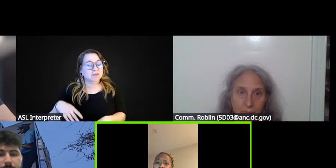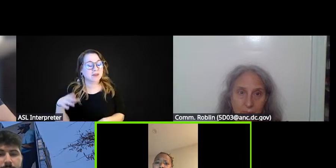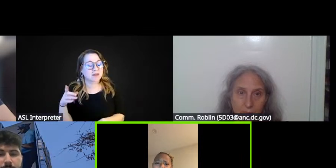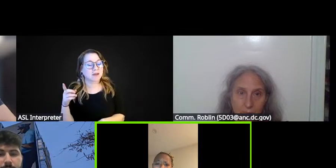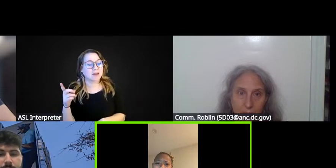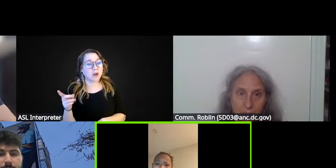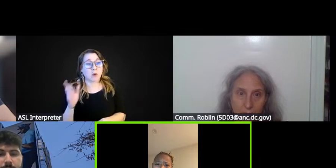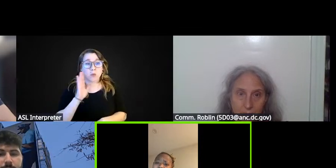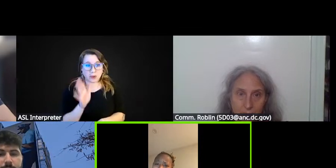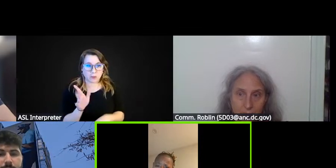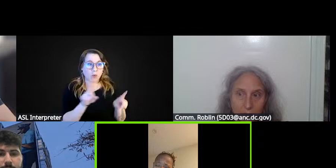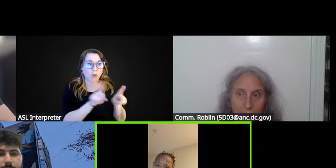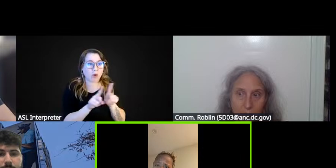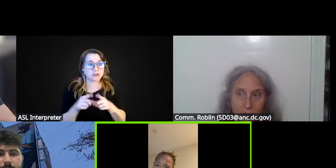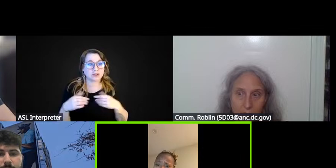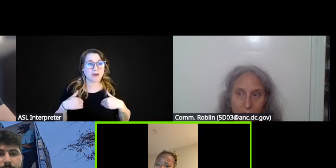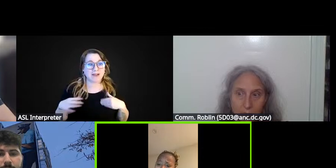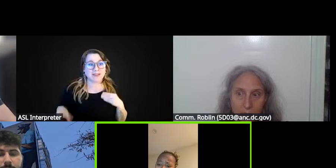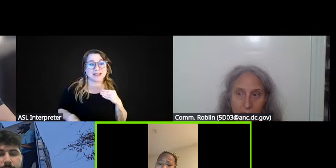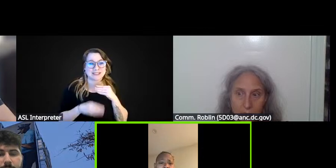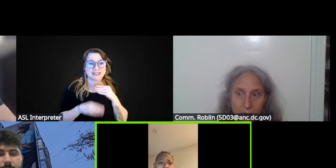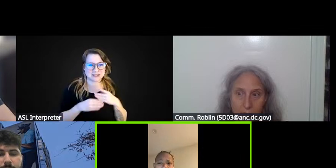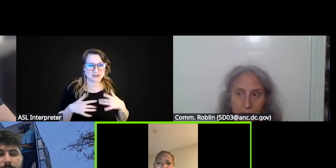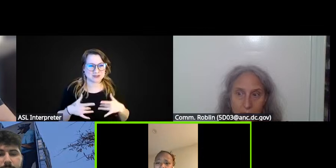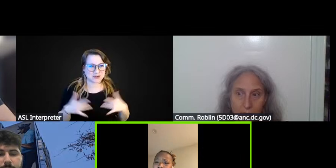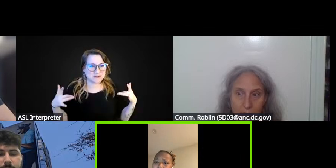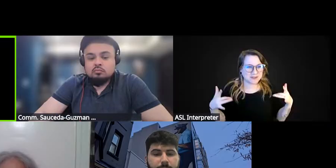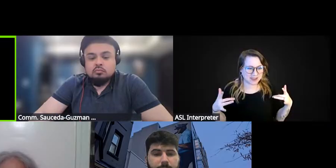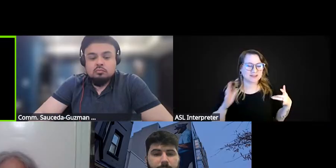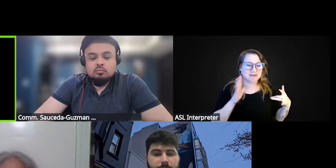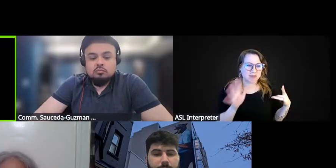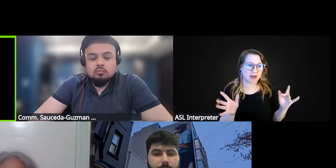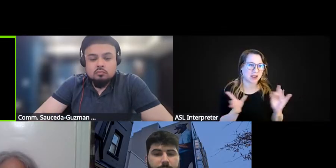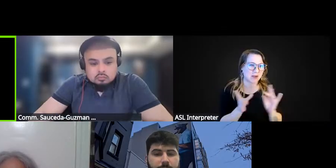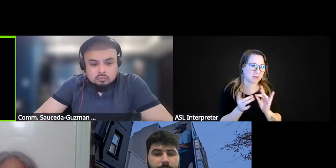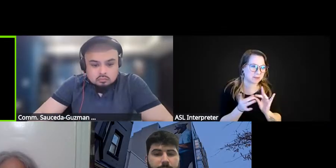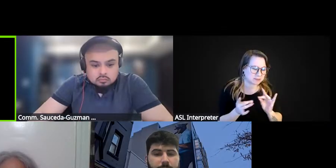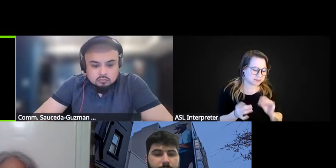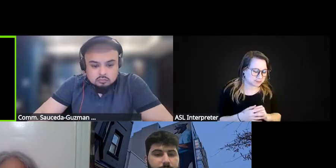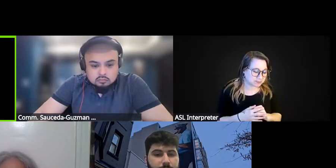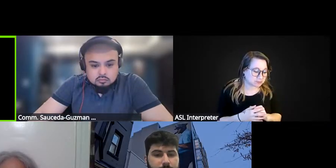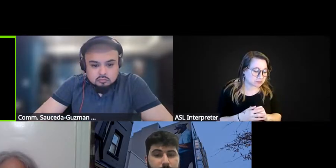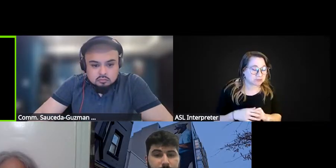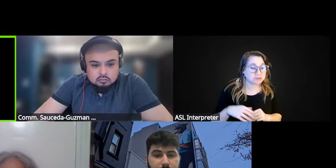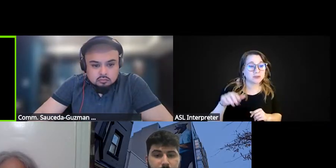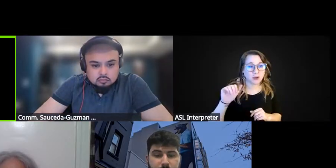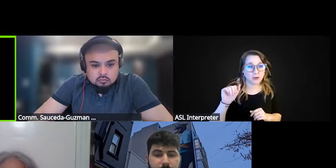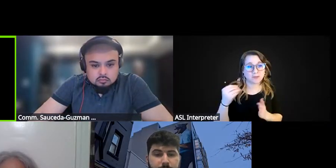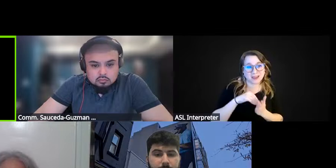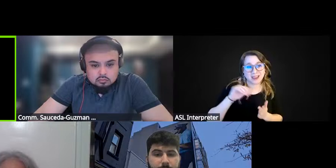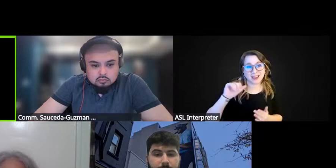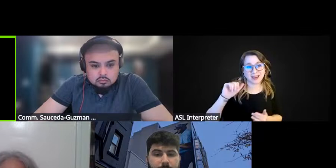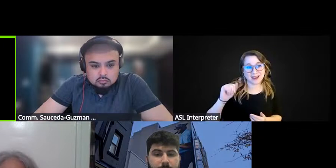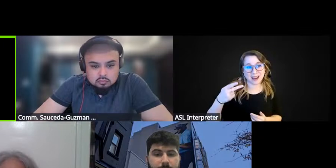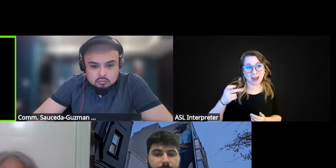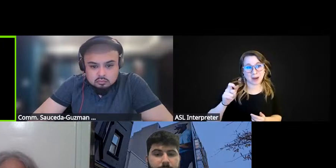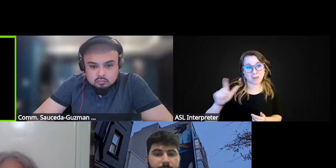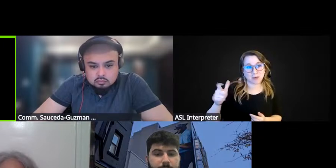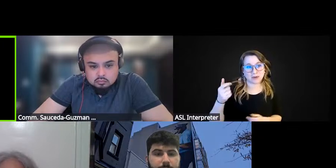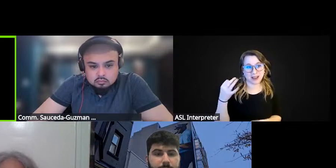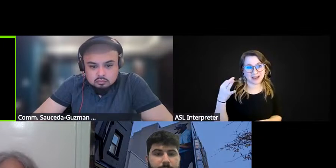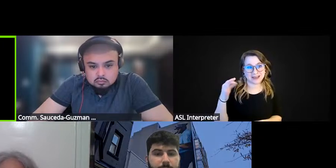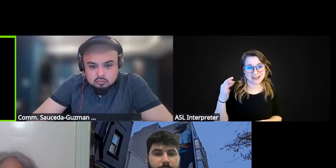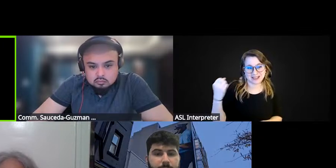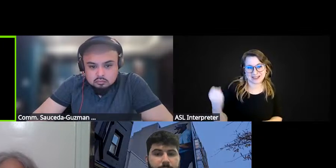we will also have an additional event as well that I'll bring up too. But April 19th, it's a Saturday at 10 a.m.